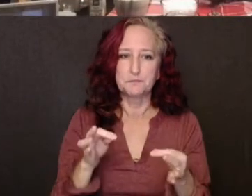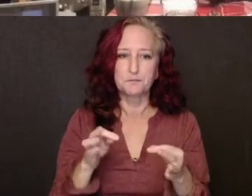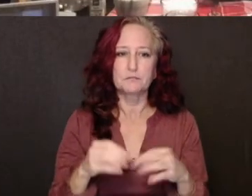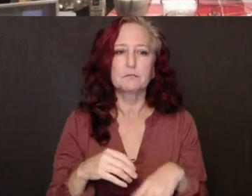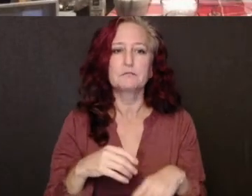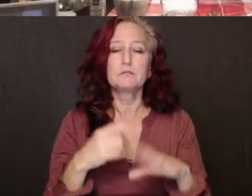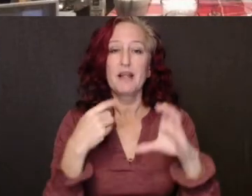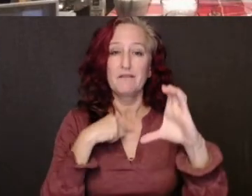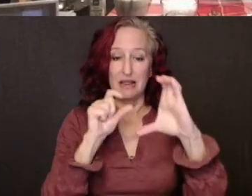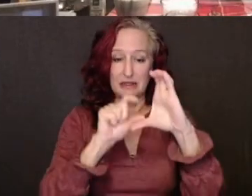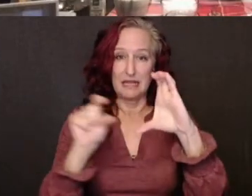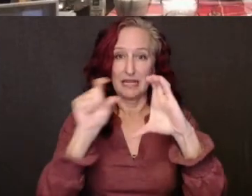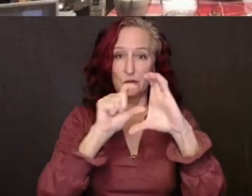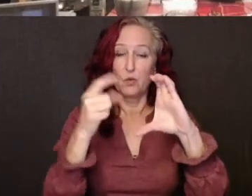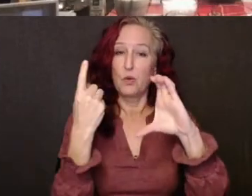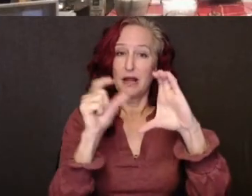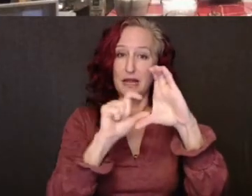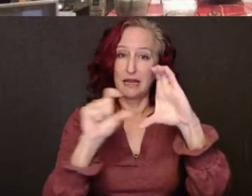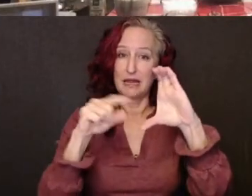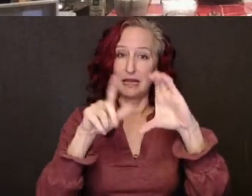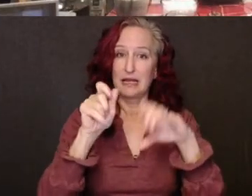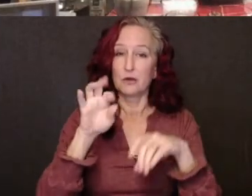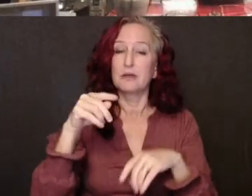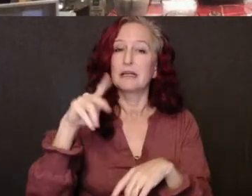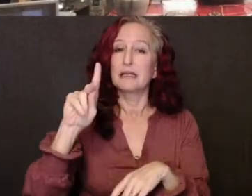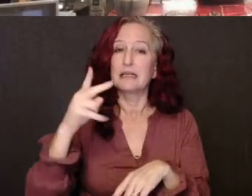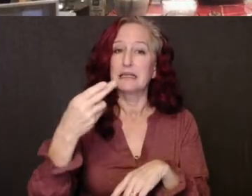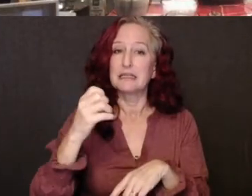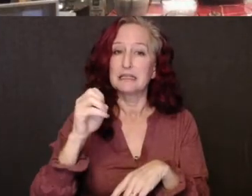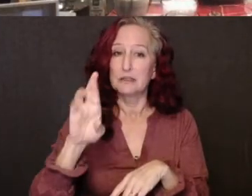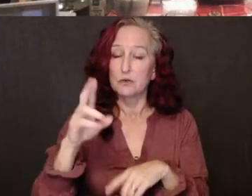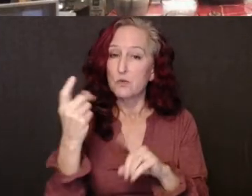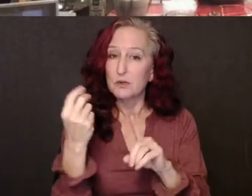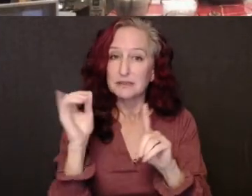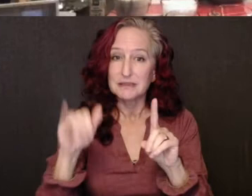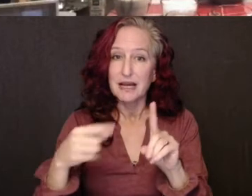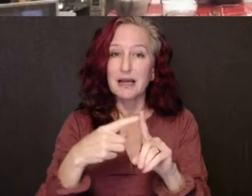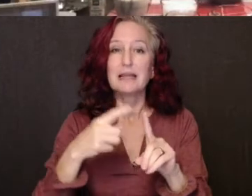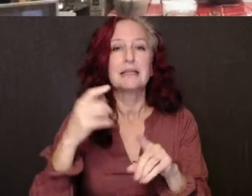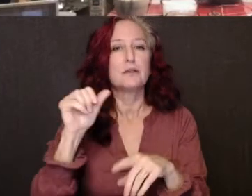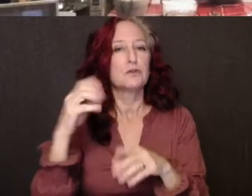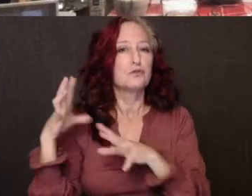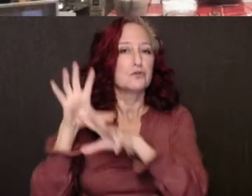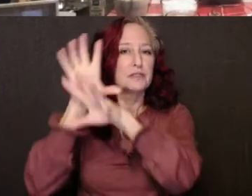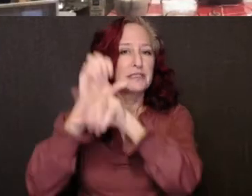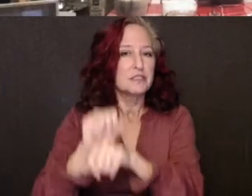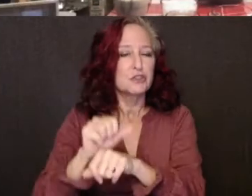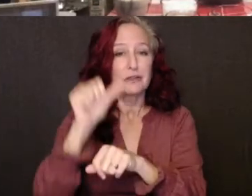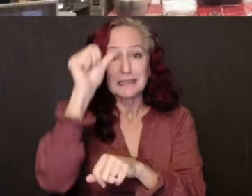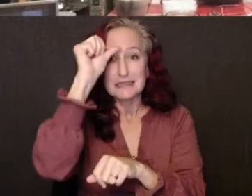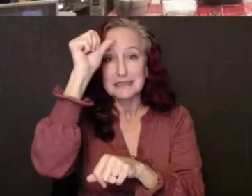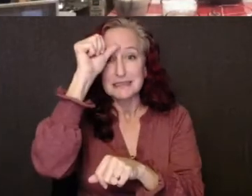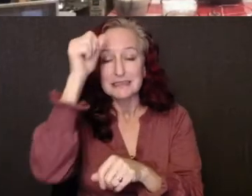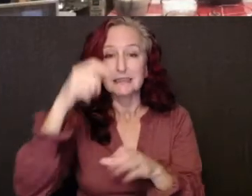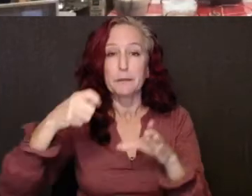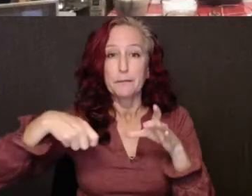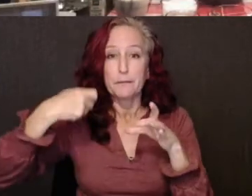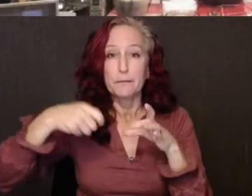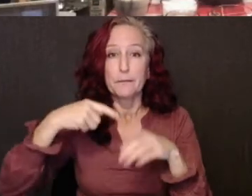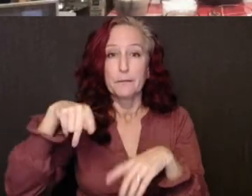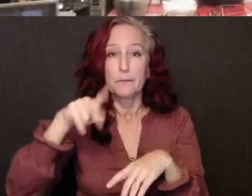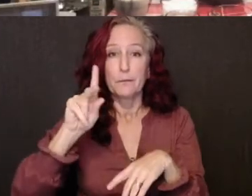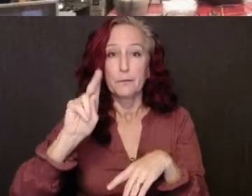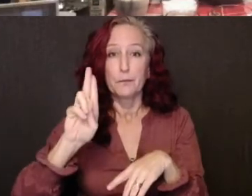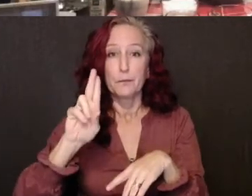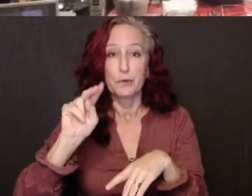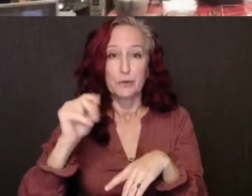trifle jars with different layers, and we'll be making it in these little guys. And There are a few.